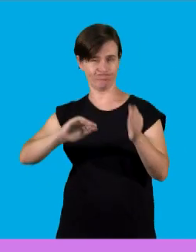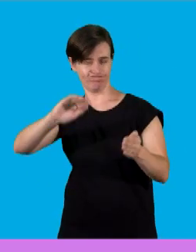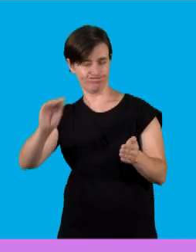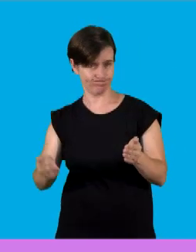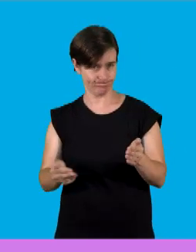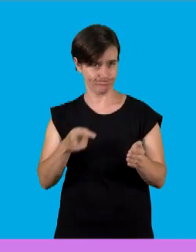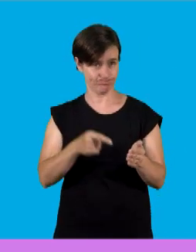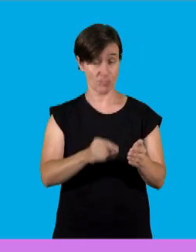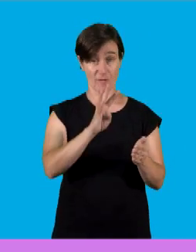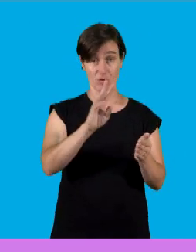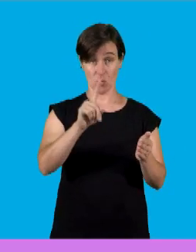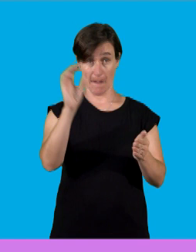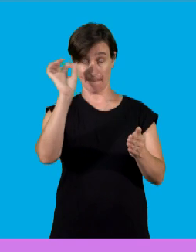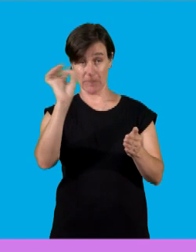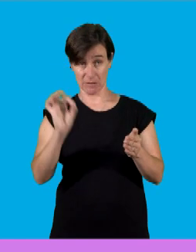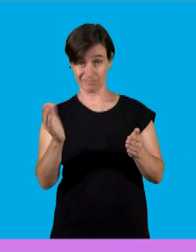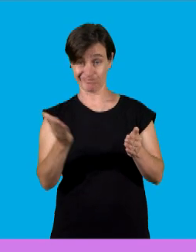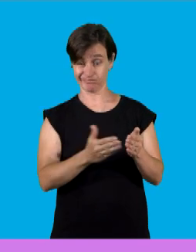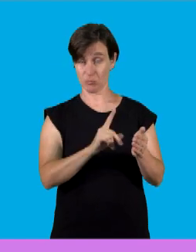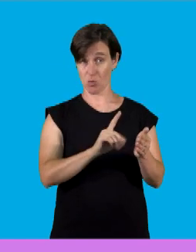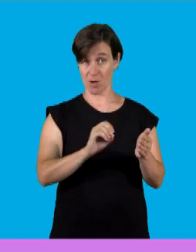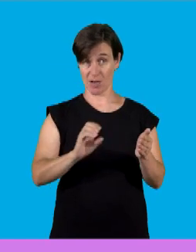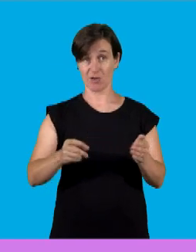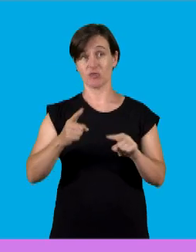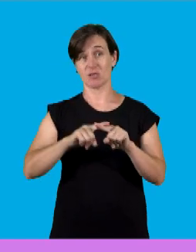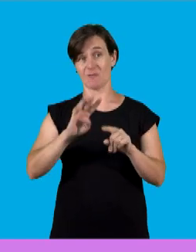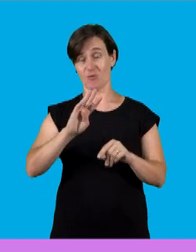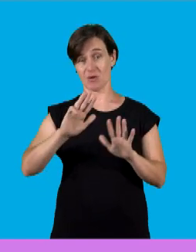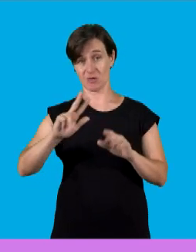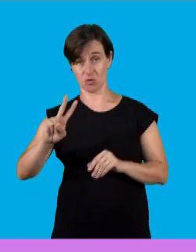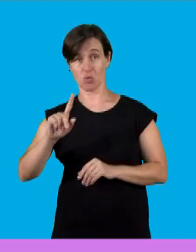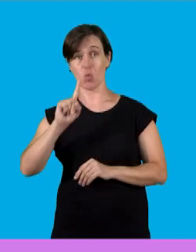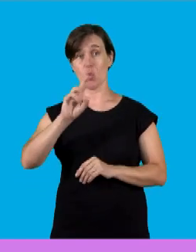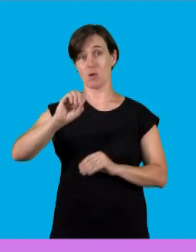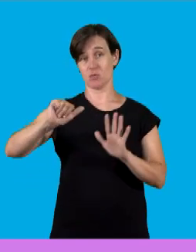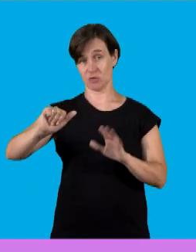it's 41%, right, of the